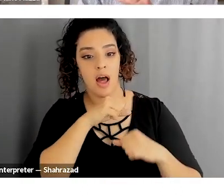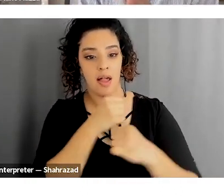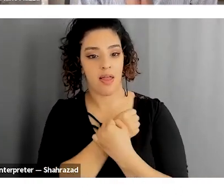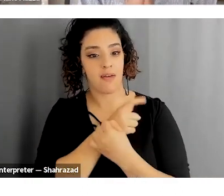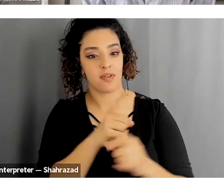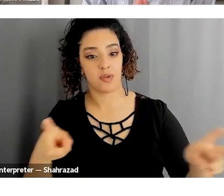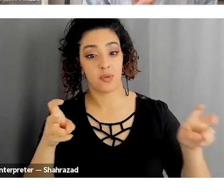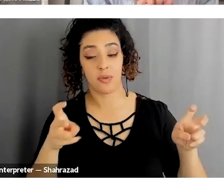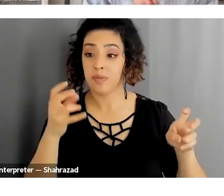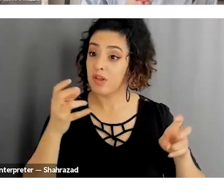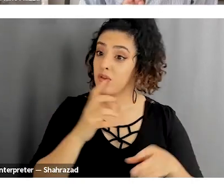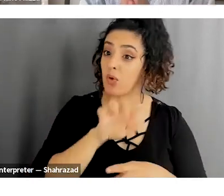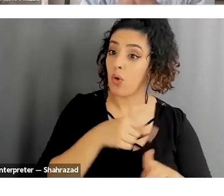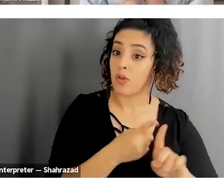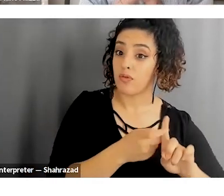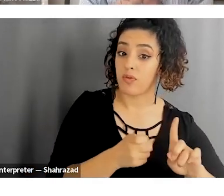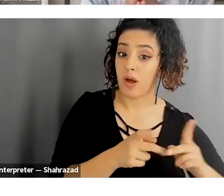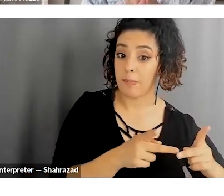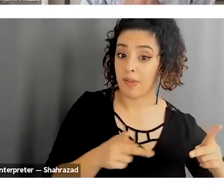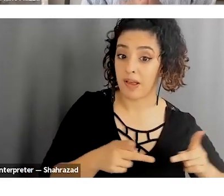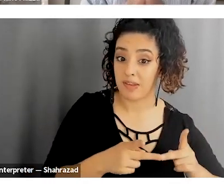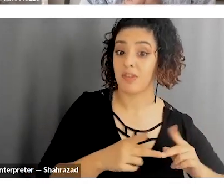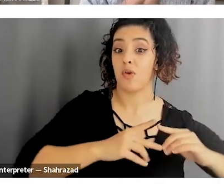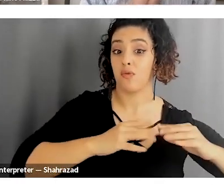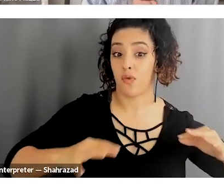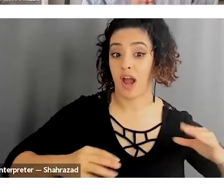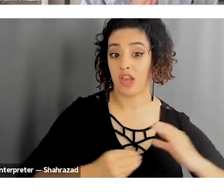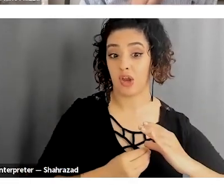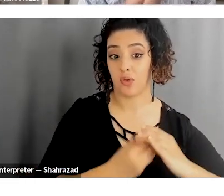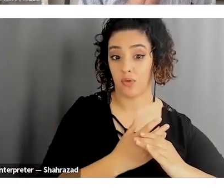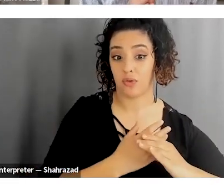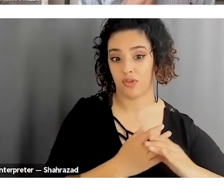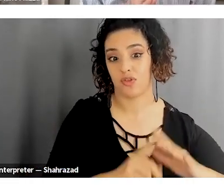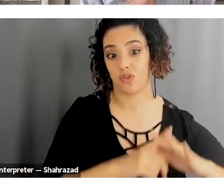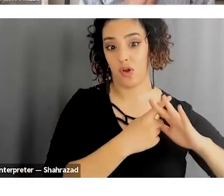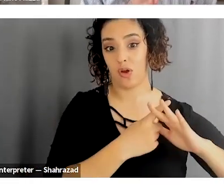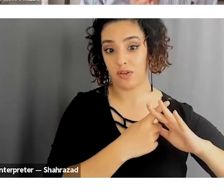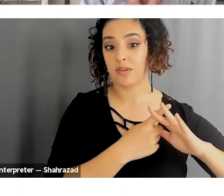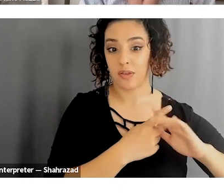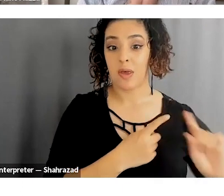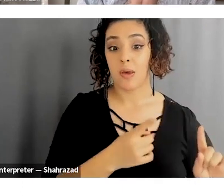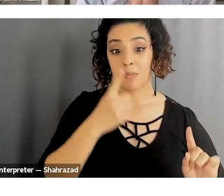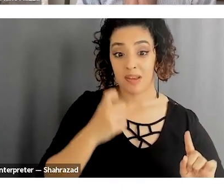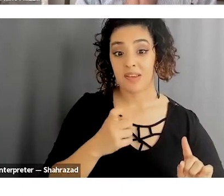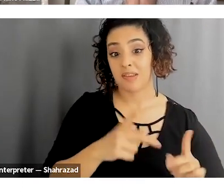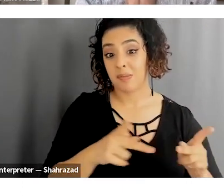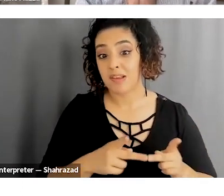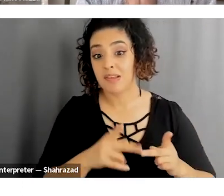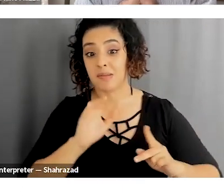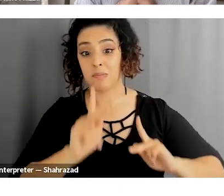from places that variety crops up, because it is in places that people weave the present in their particular thread of history. I love that,